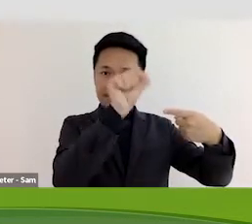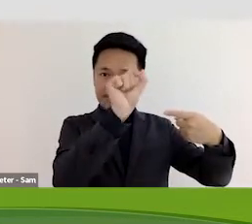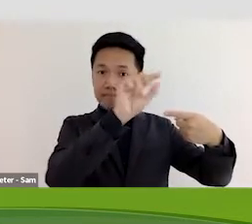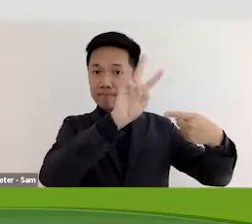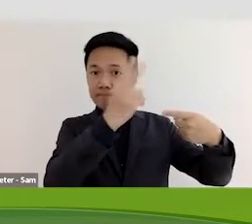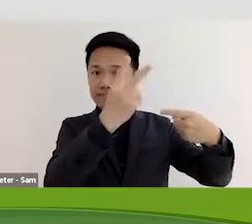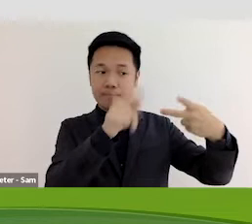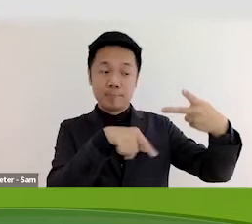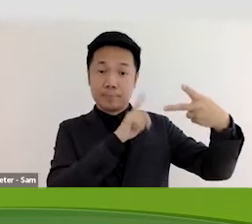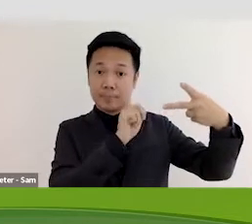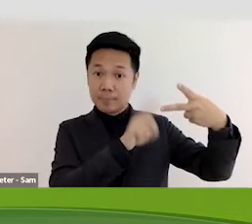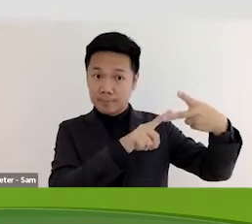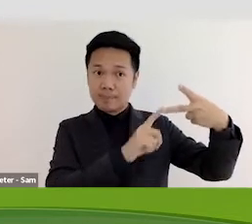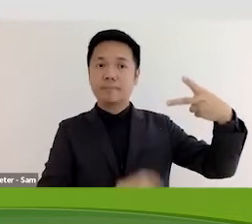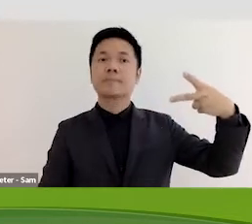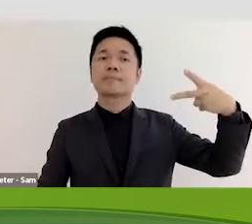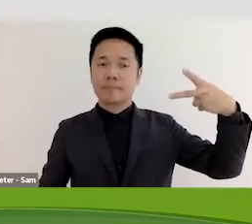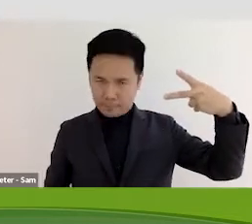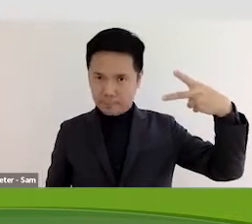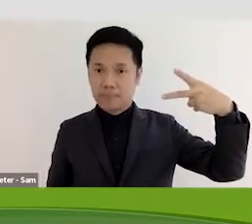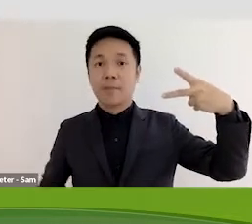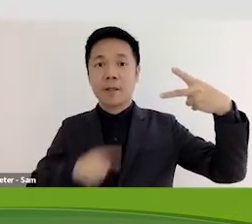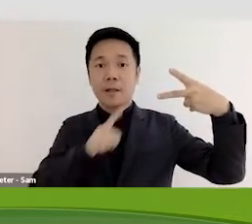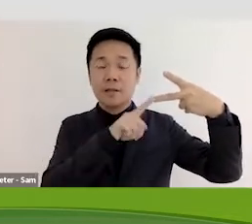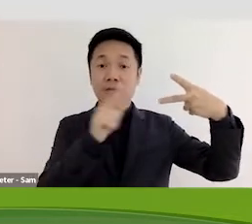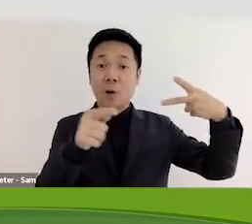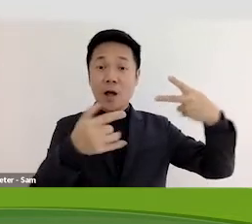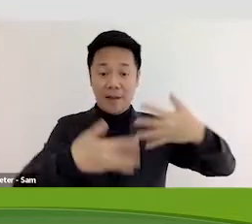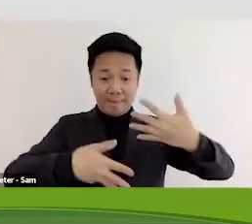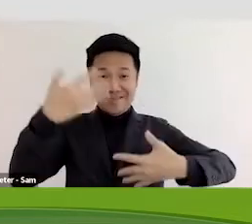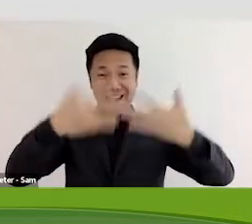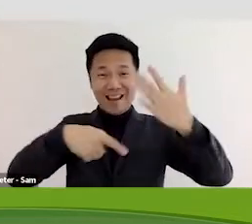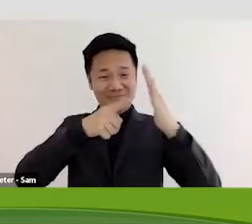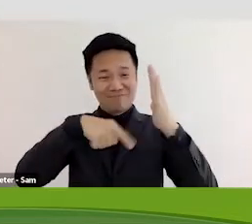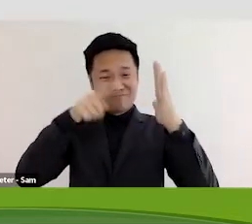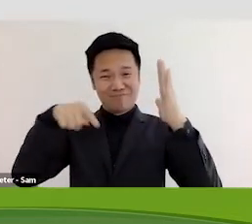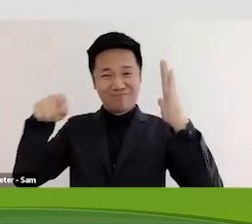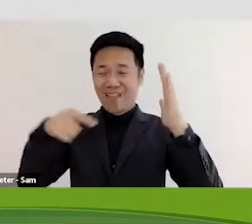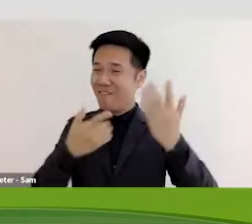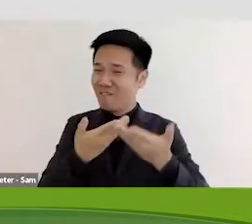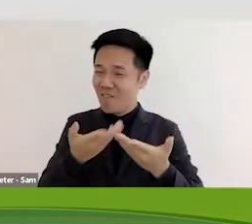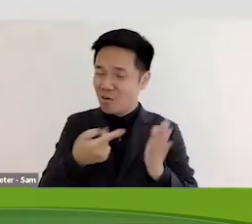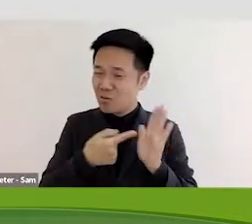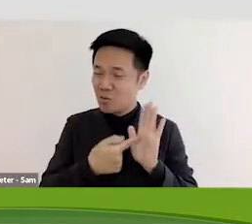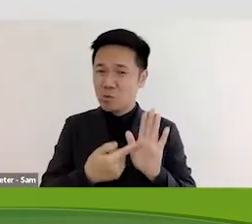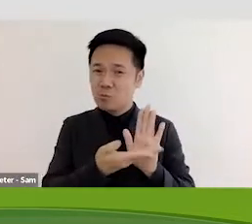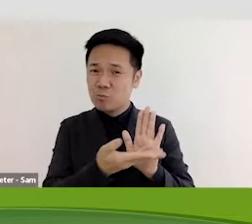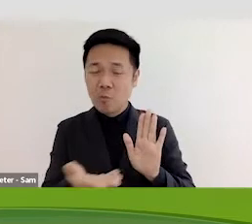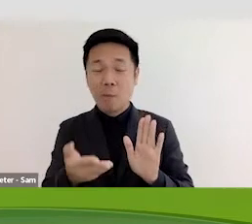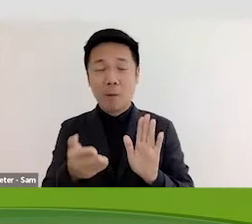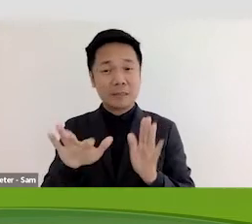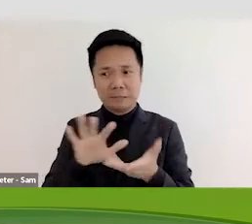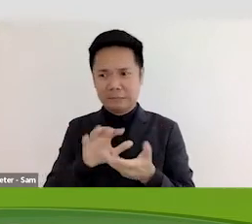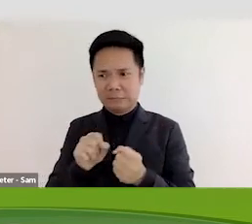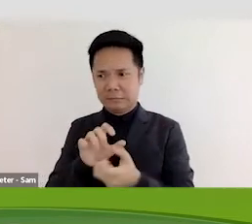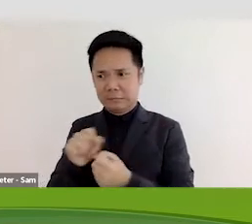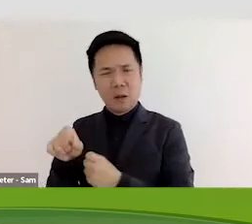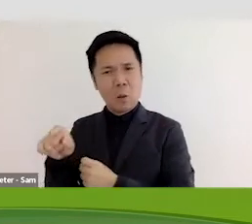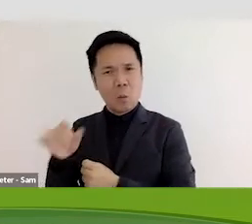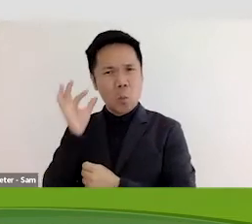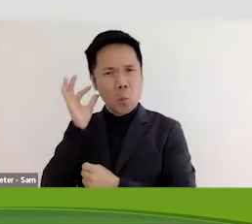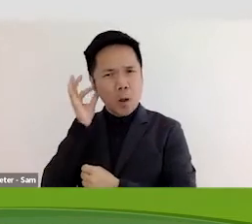For the second pillar on improving data availability on the gendered risks and impacts of climate change, environment degradation,